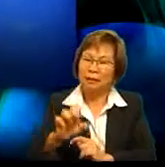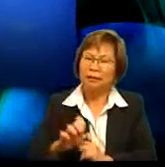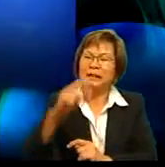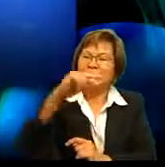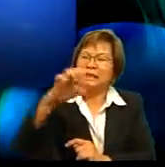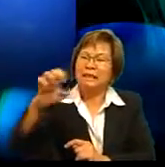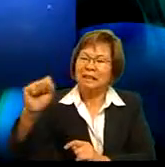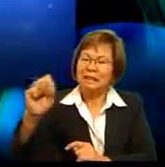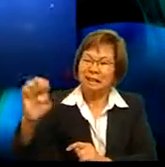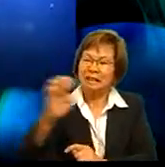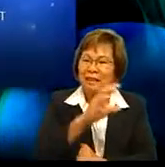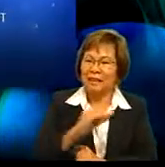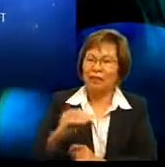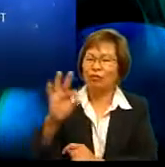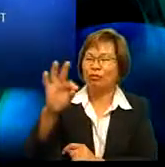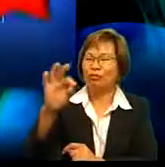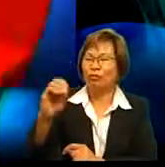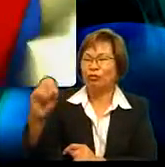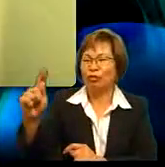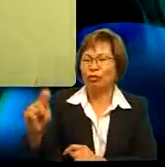geese, and foot.